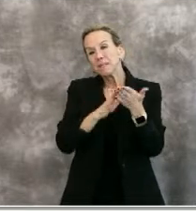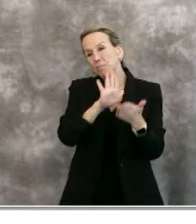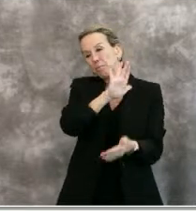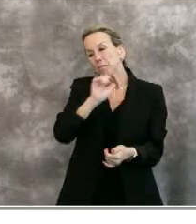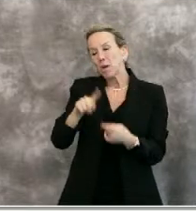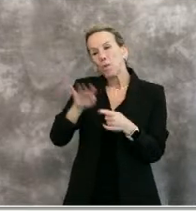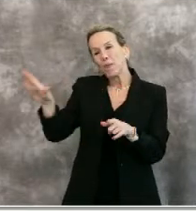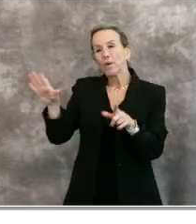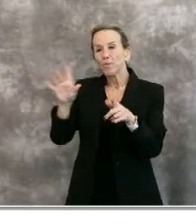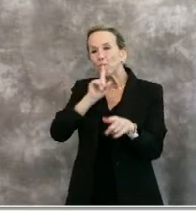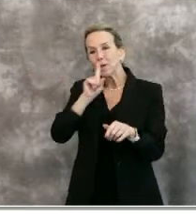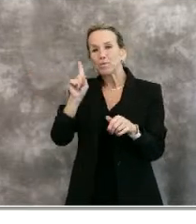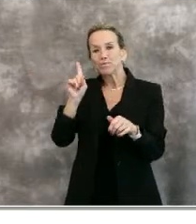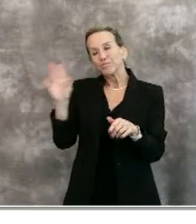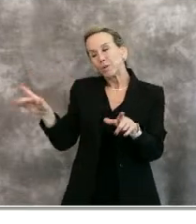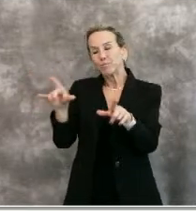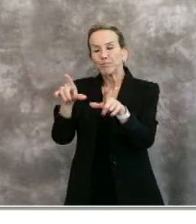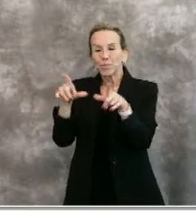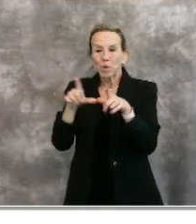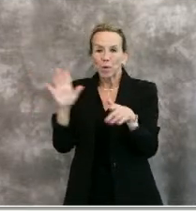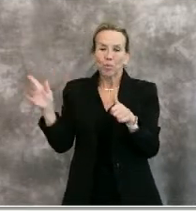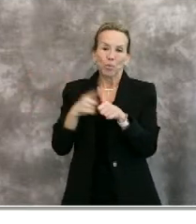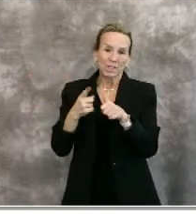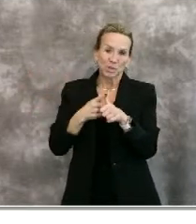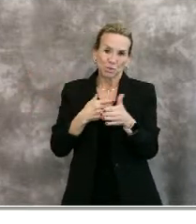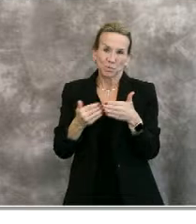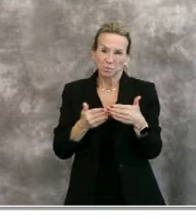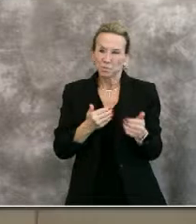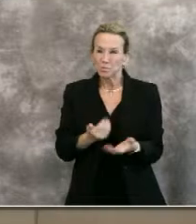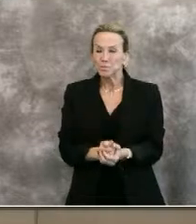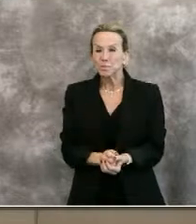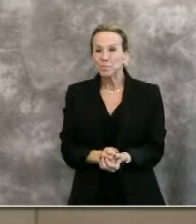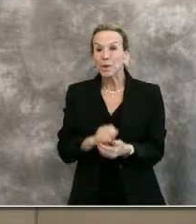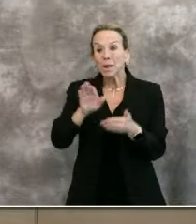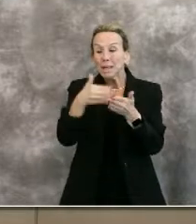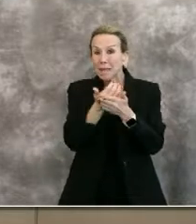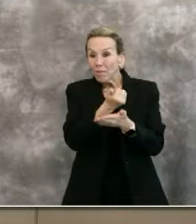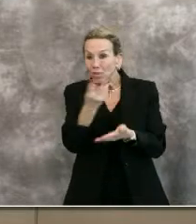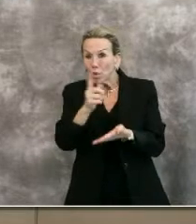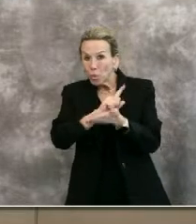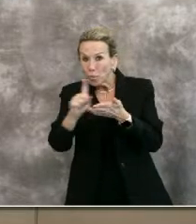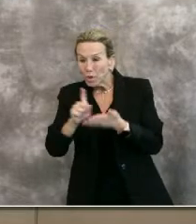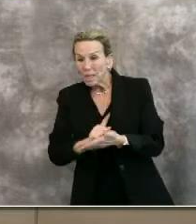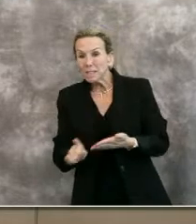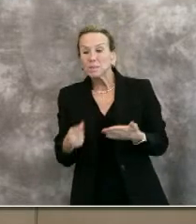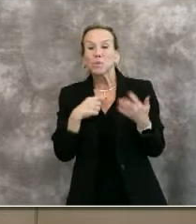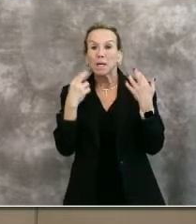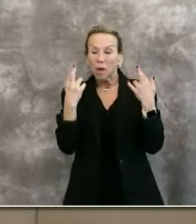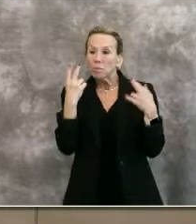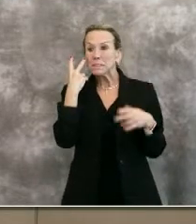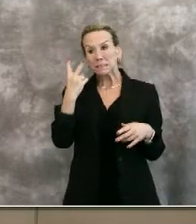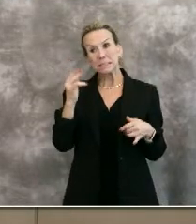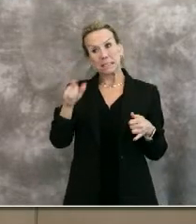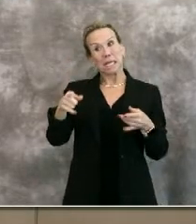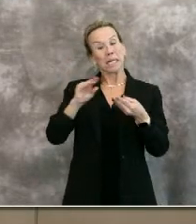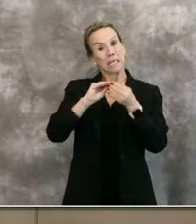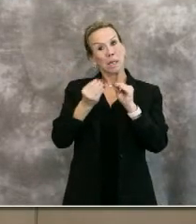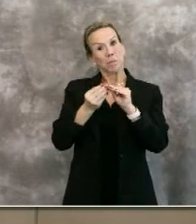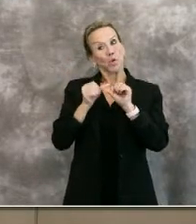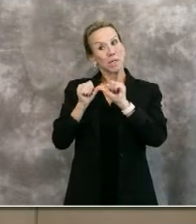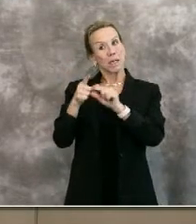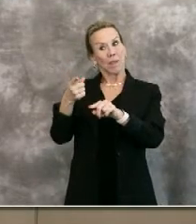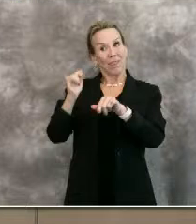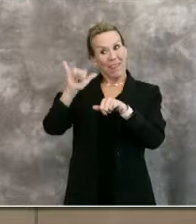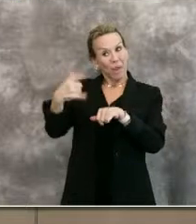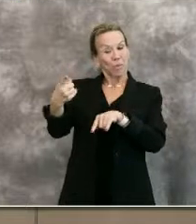locations. So we, over the next weeks, we hope to see that that number continues to increase so